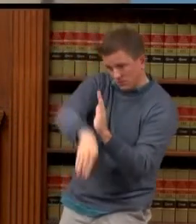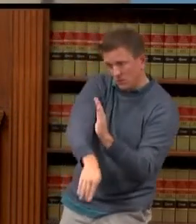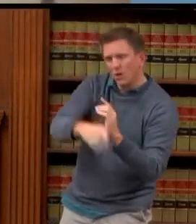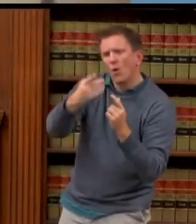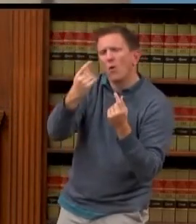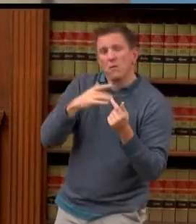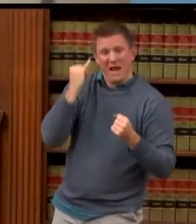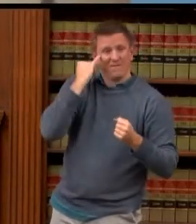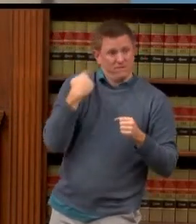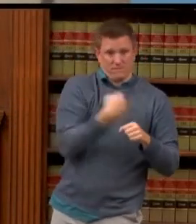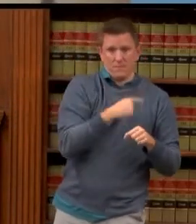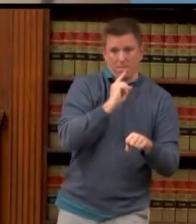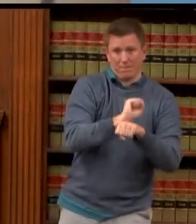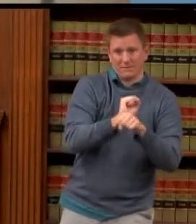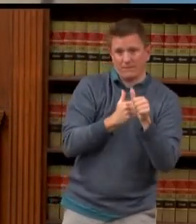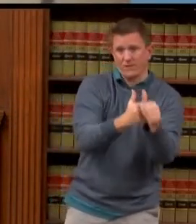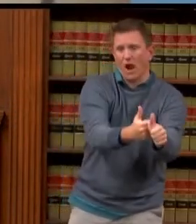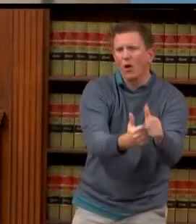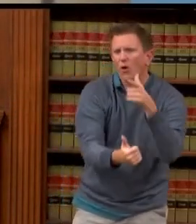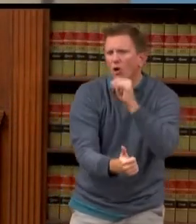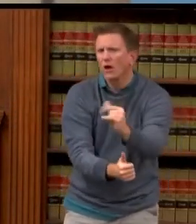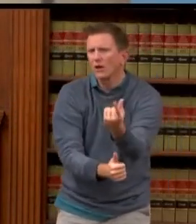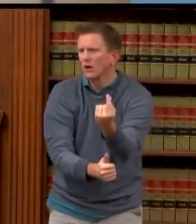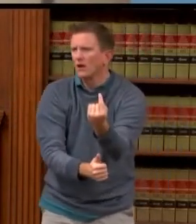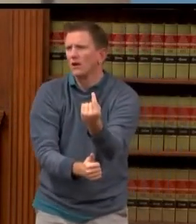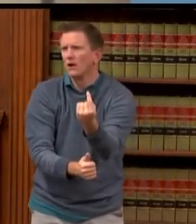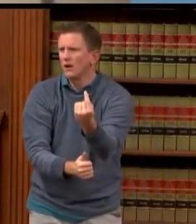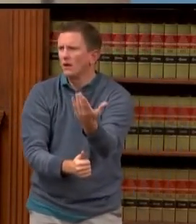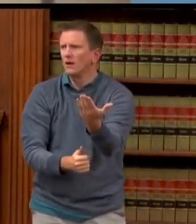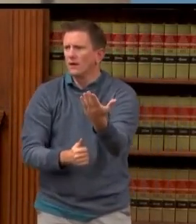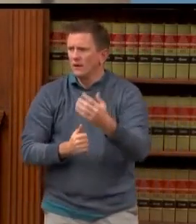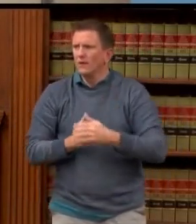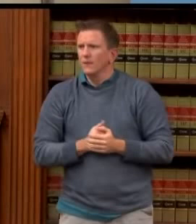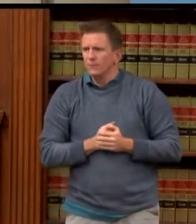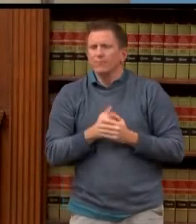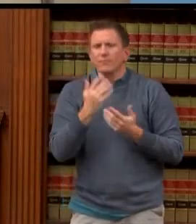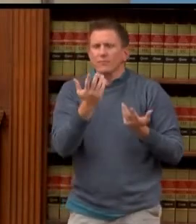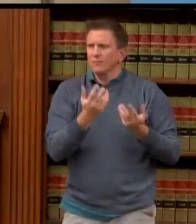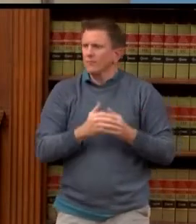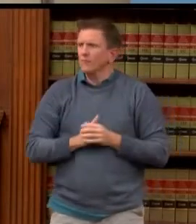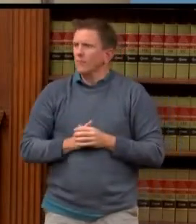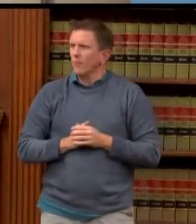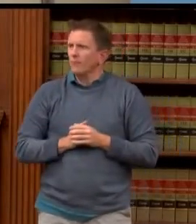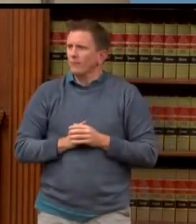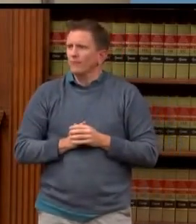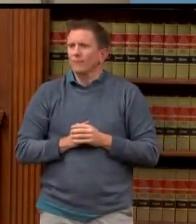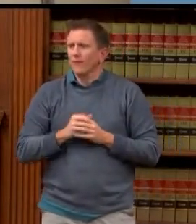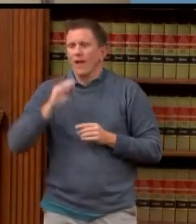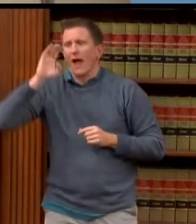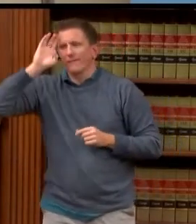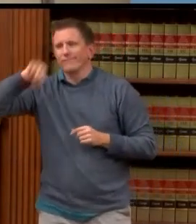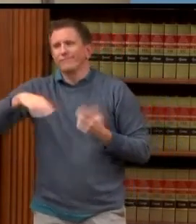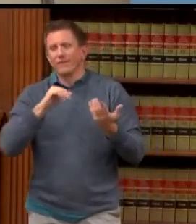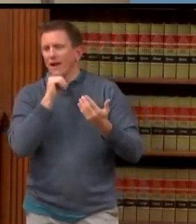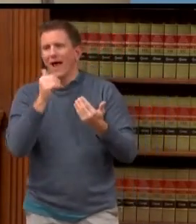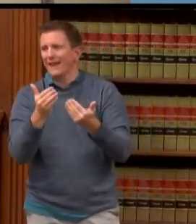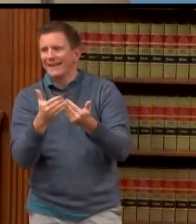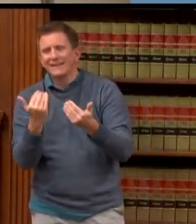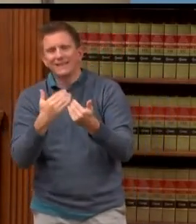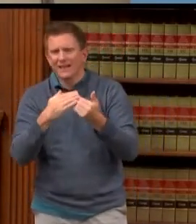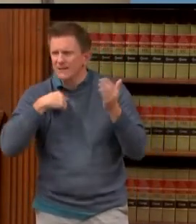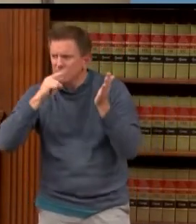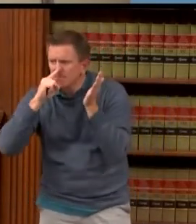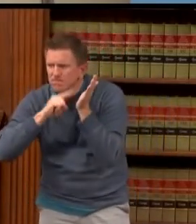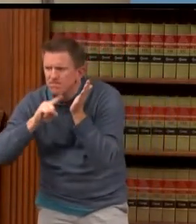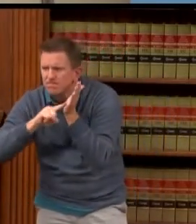Again, this virus is not easy to identify in terms of its transmission with, unlike other things like influenza and other types